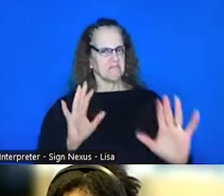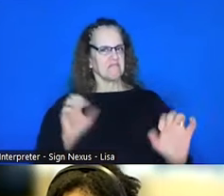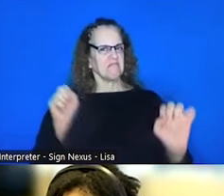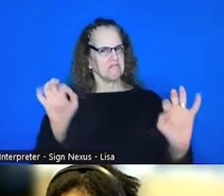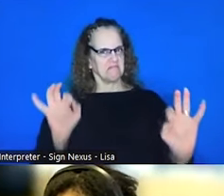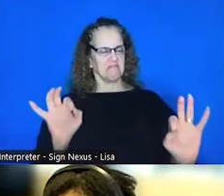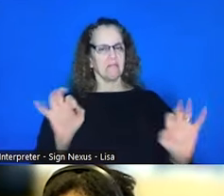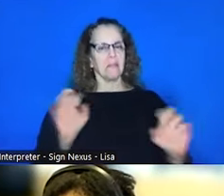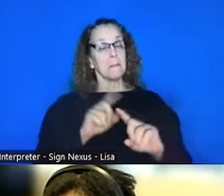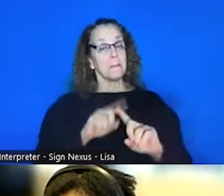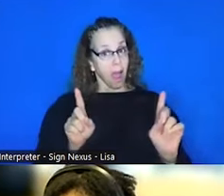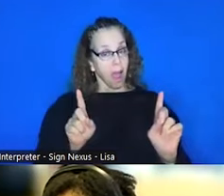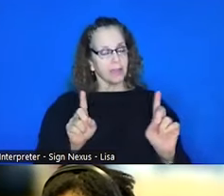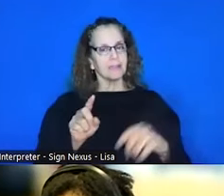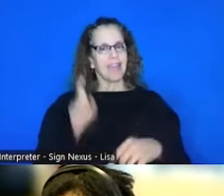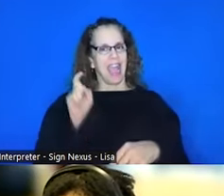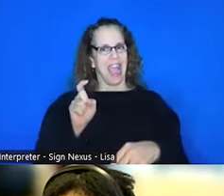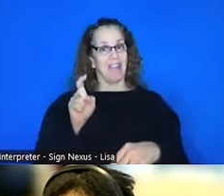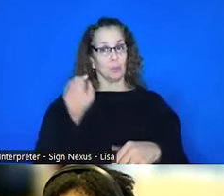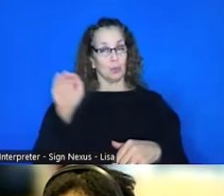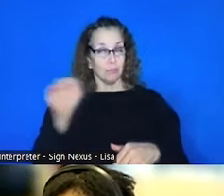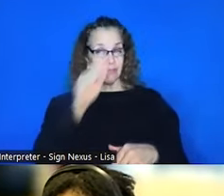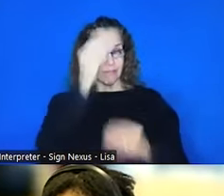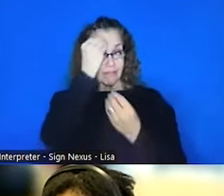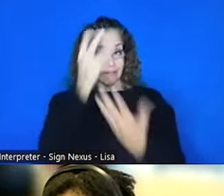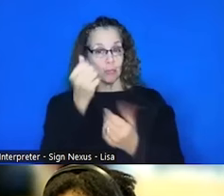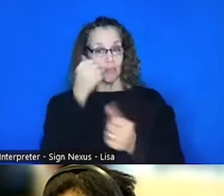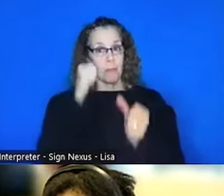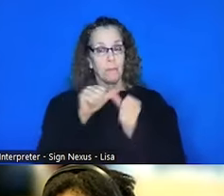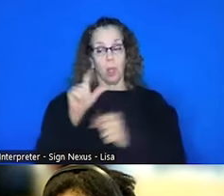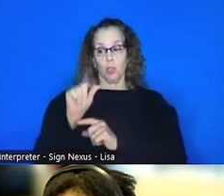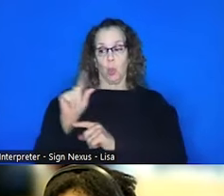to remind folks that since 2020, we have lost